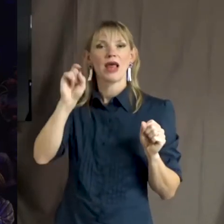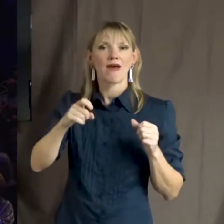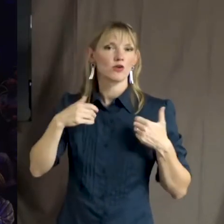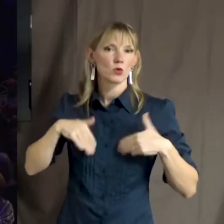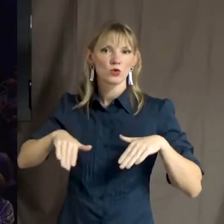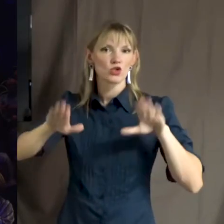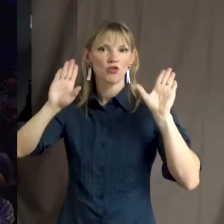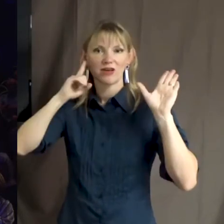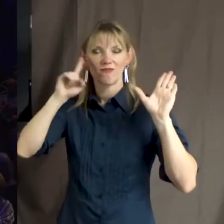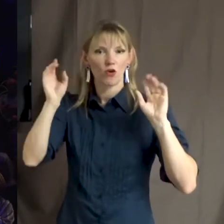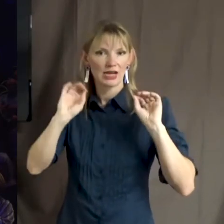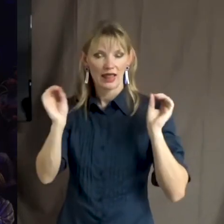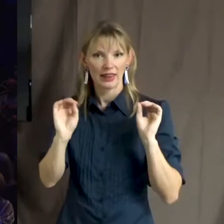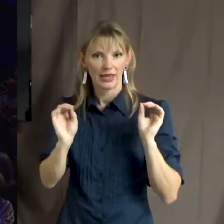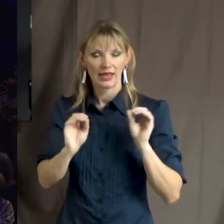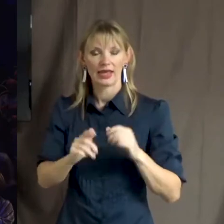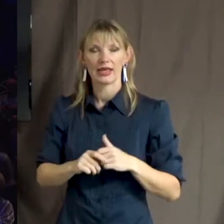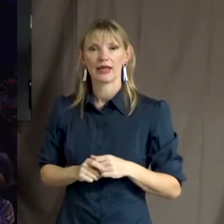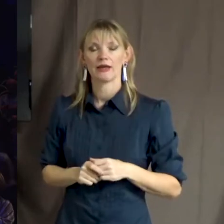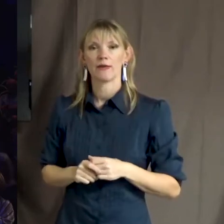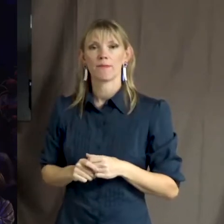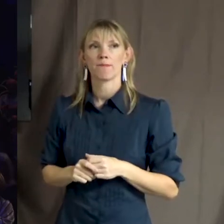anything.